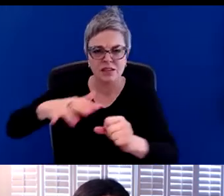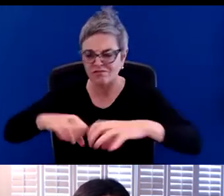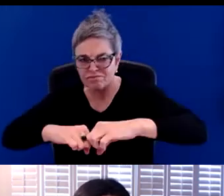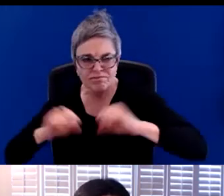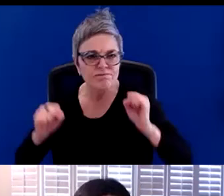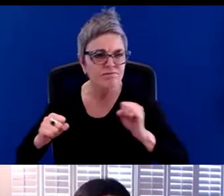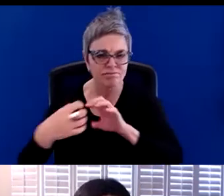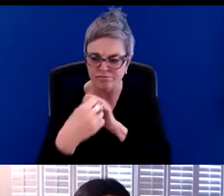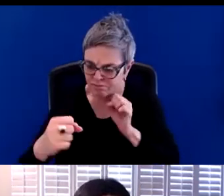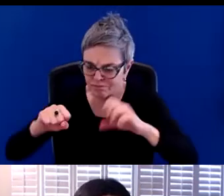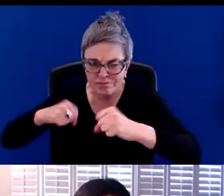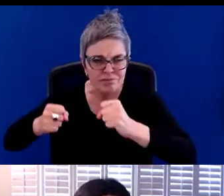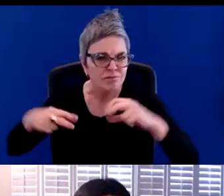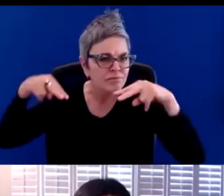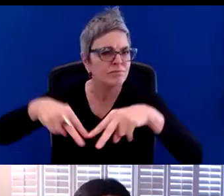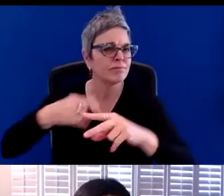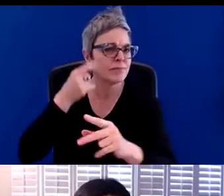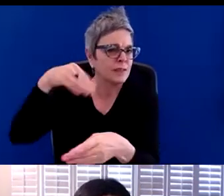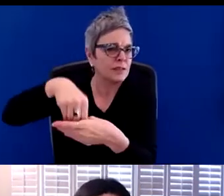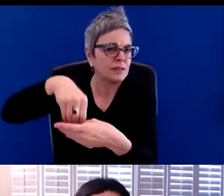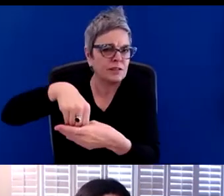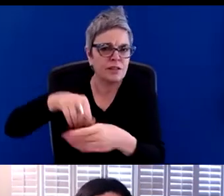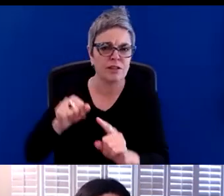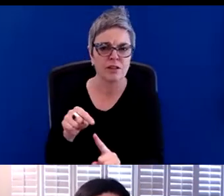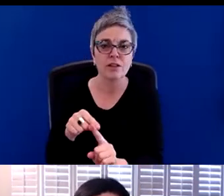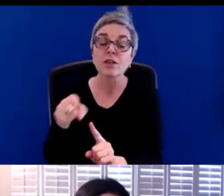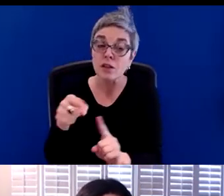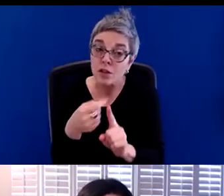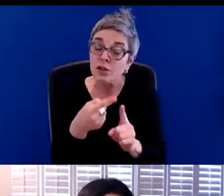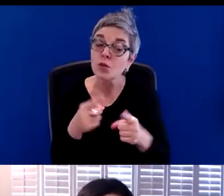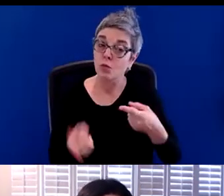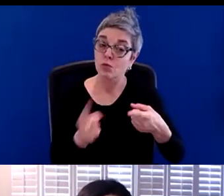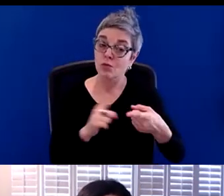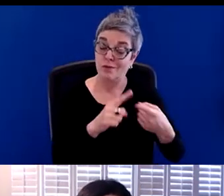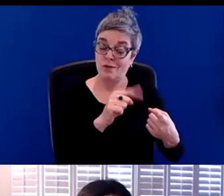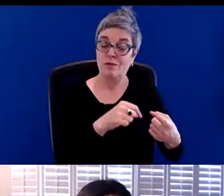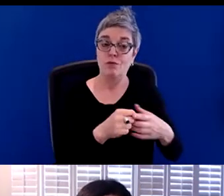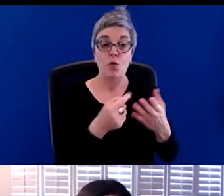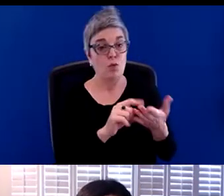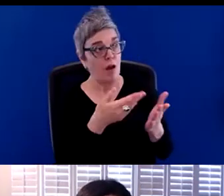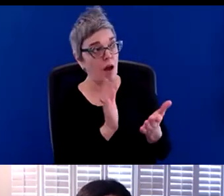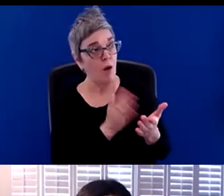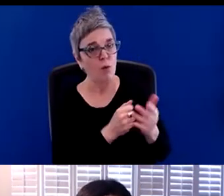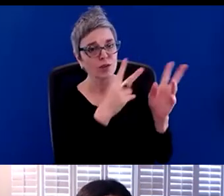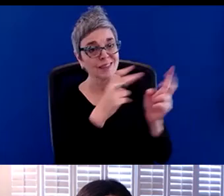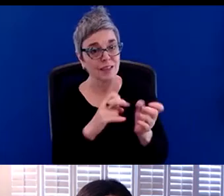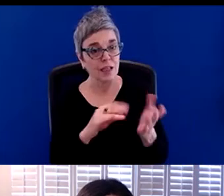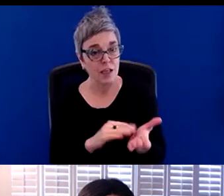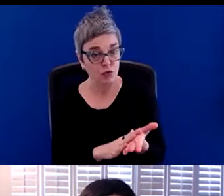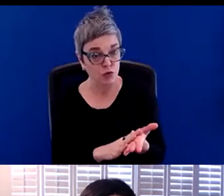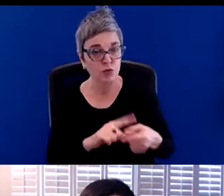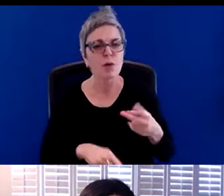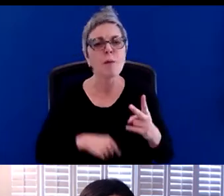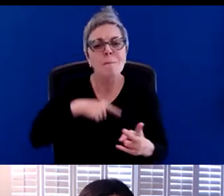There's a lot to be done in terms of citational practices, but also in terms of methodology. So wherever our location is from, if we're doing